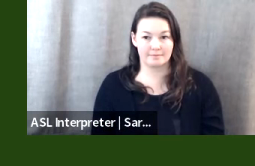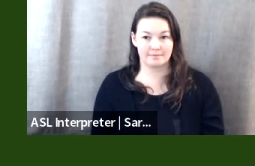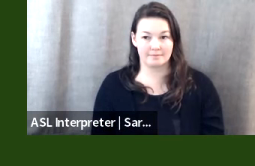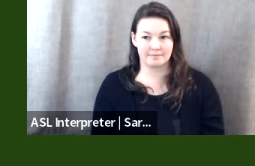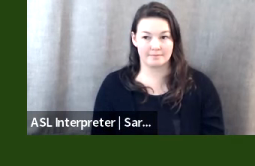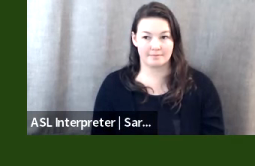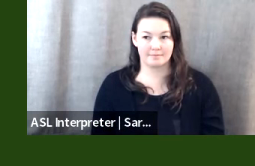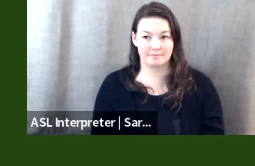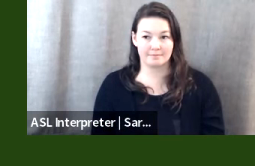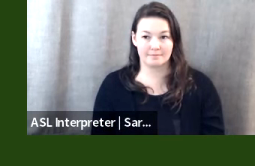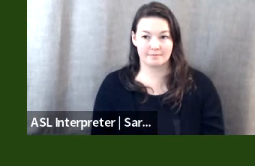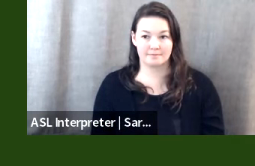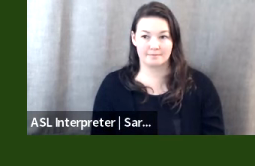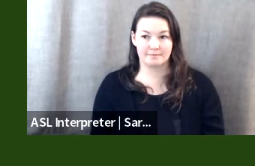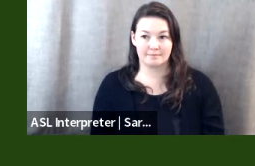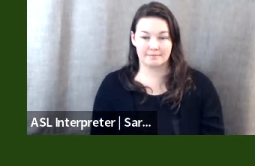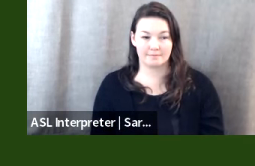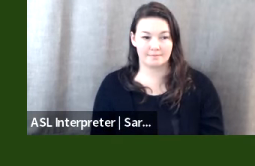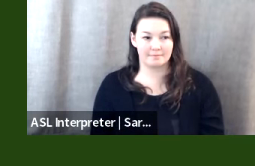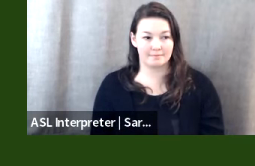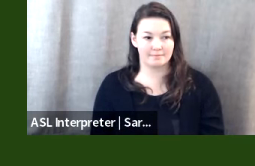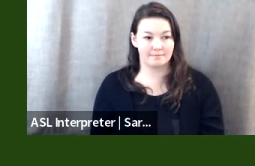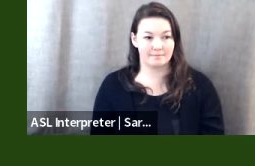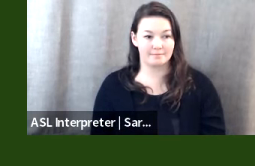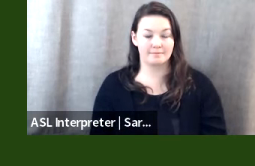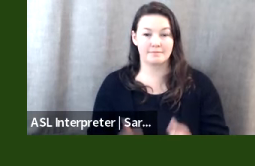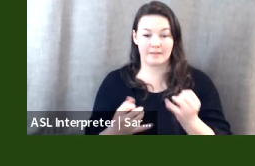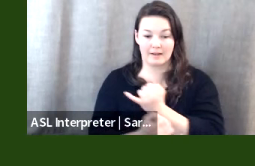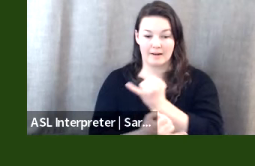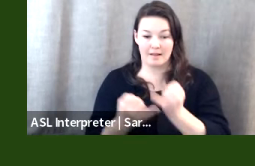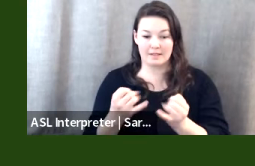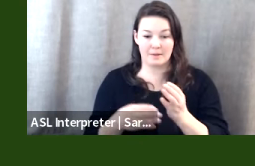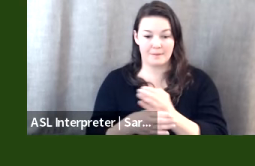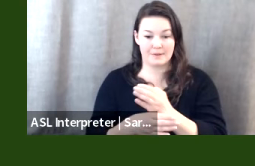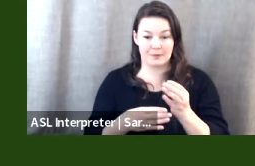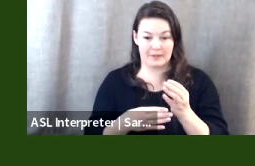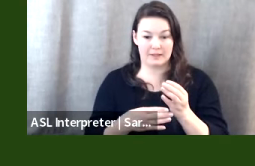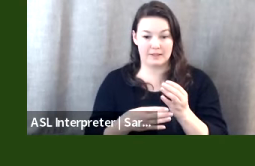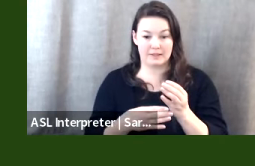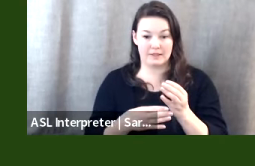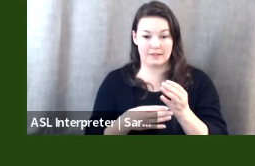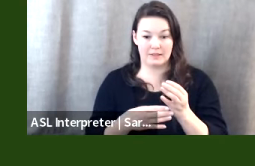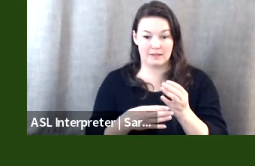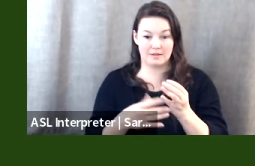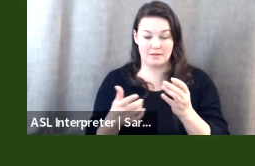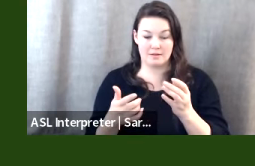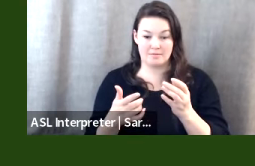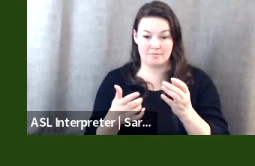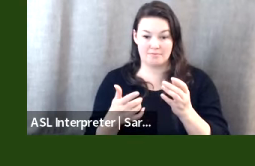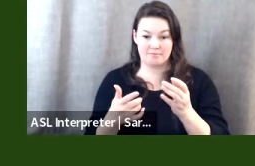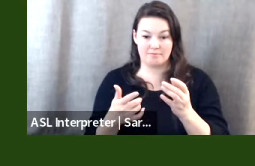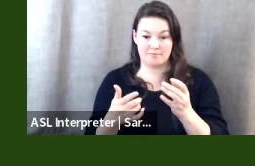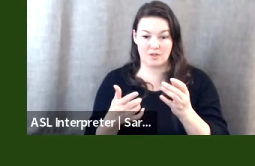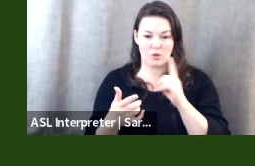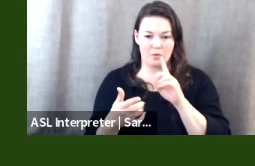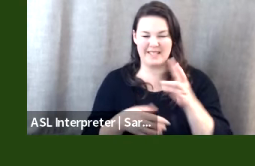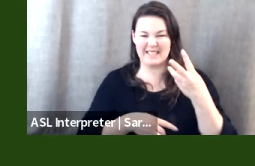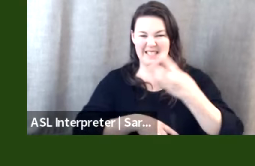tendrán que haber calificado las nuevas ideas. And then between that day and our next meeting, which will be 6 days